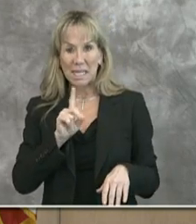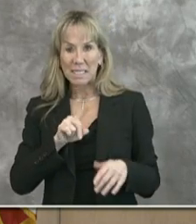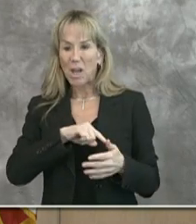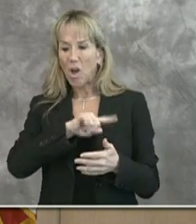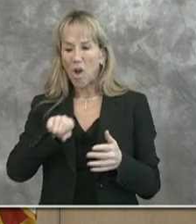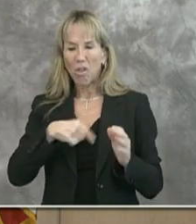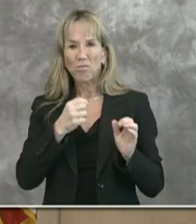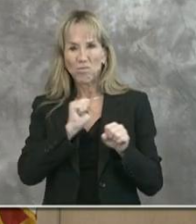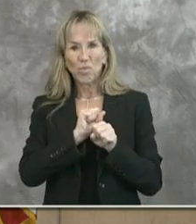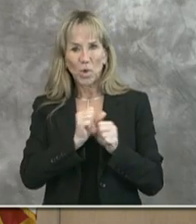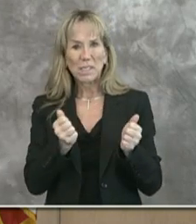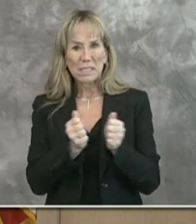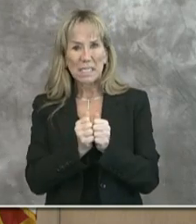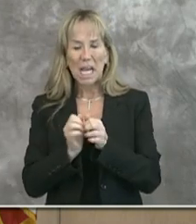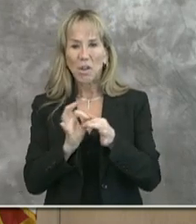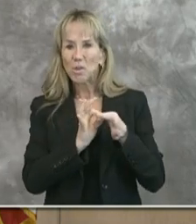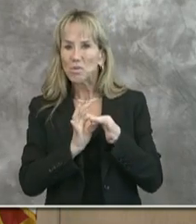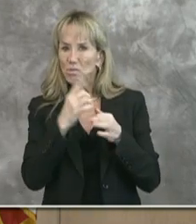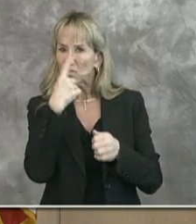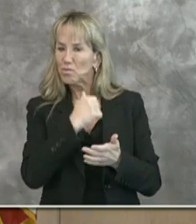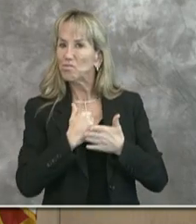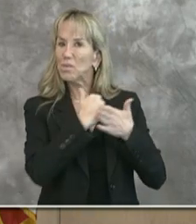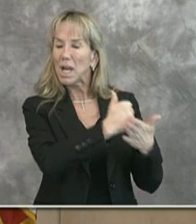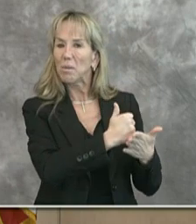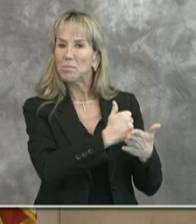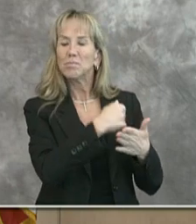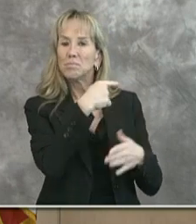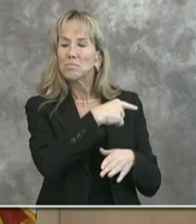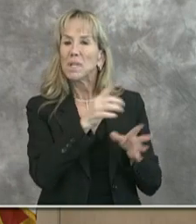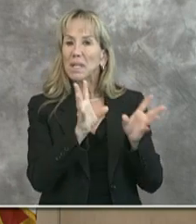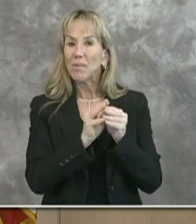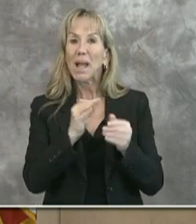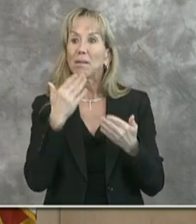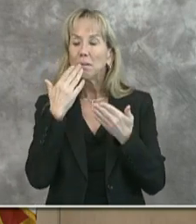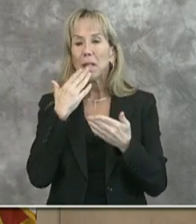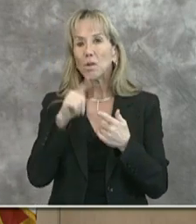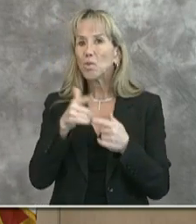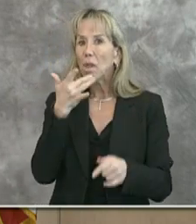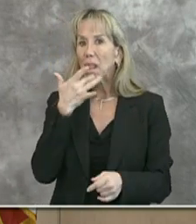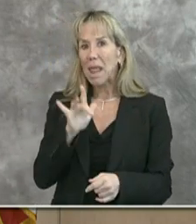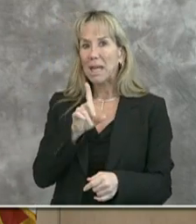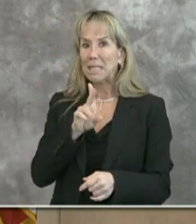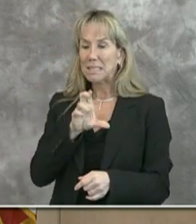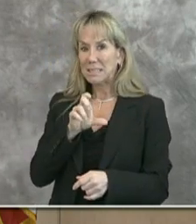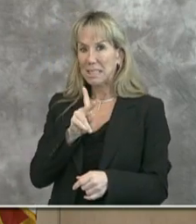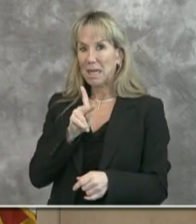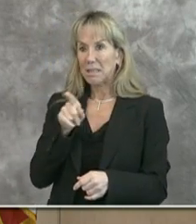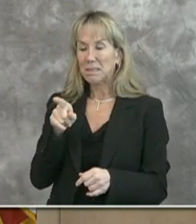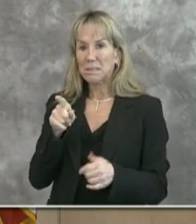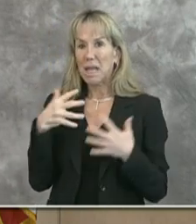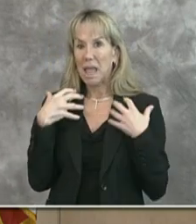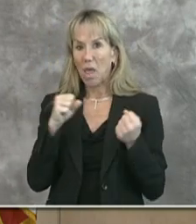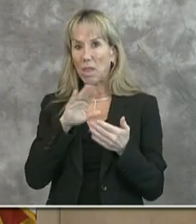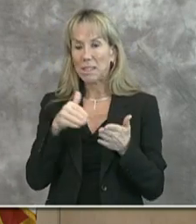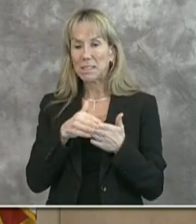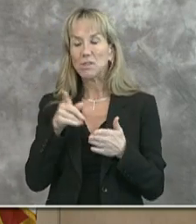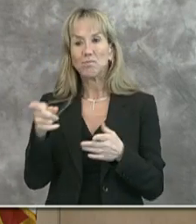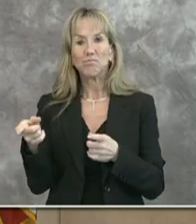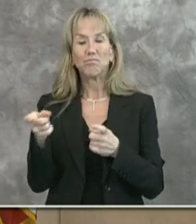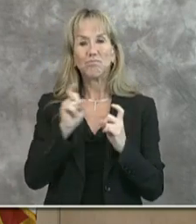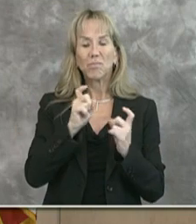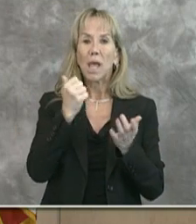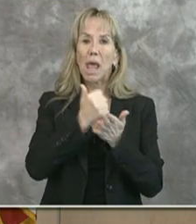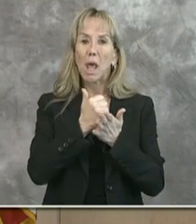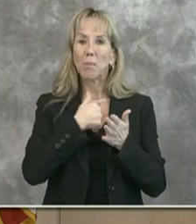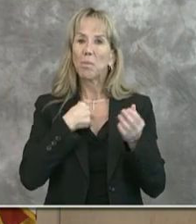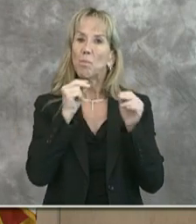at the Convention Center. Thank you to the Lucky Duck Foundation of Family Health Centers. We have increased testing capacity that they acquired so that we could